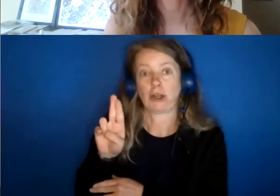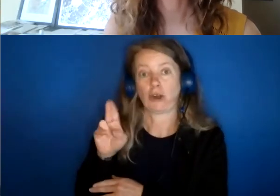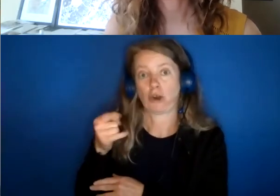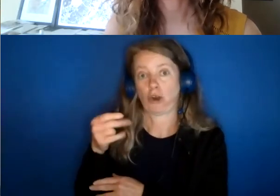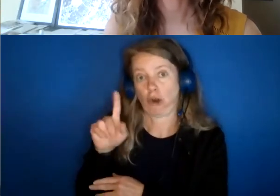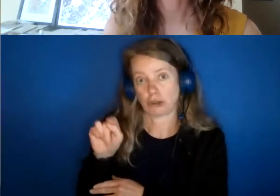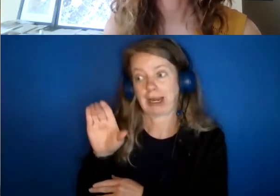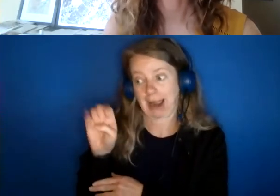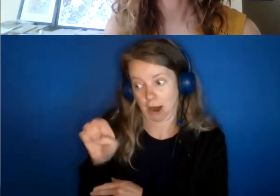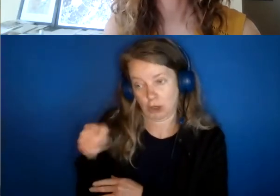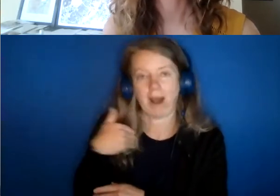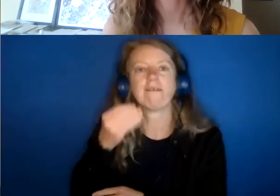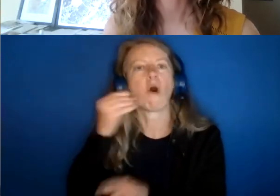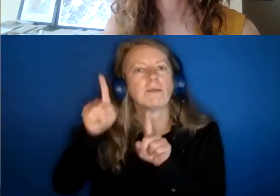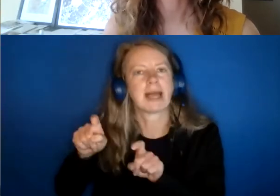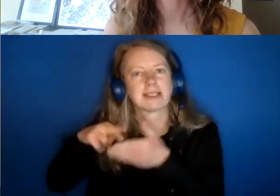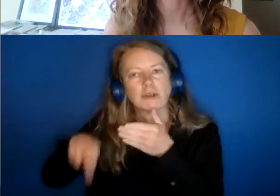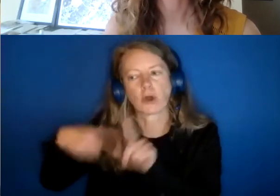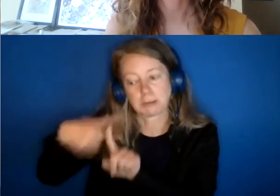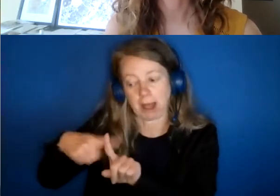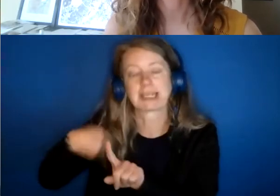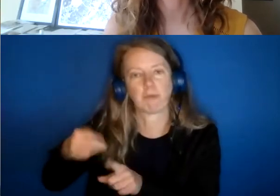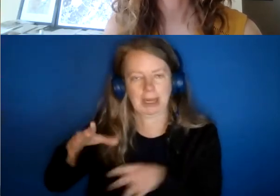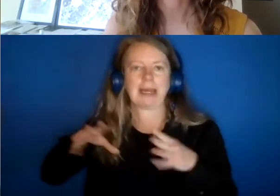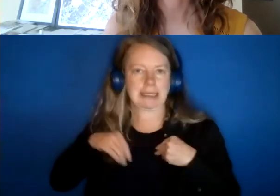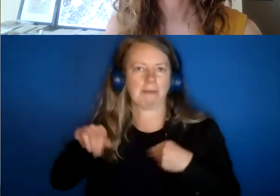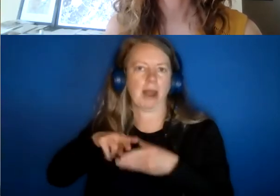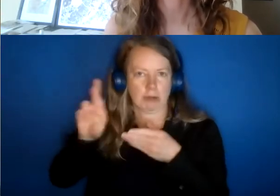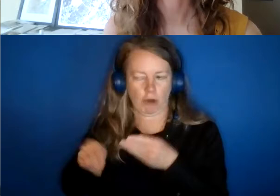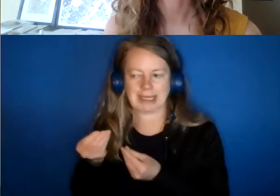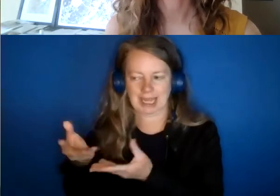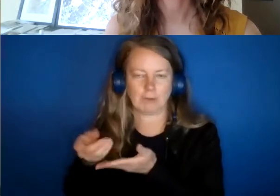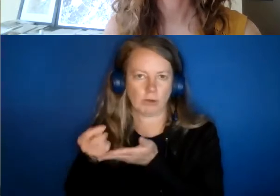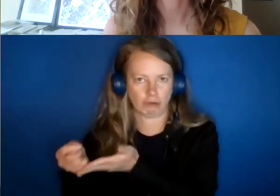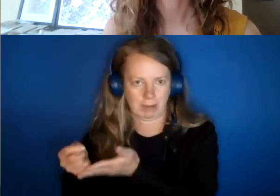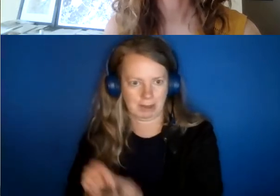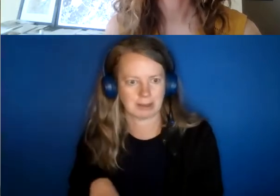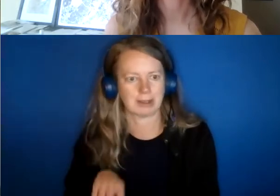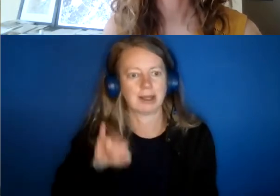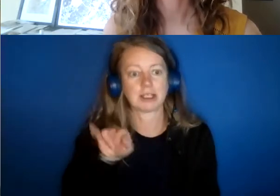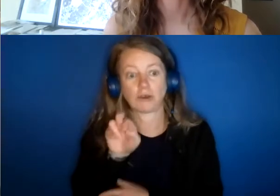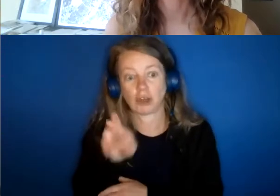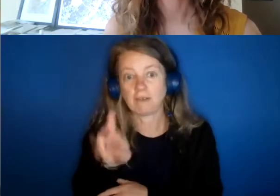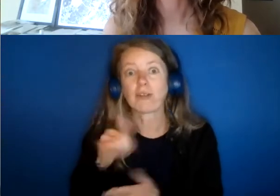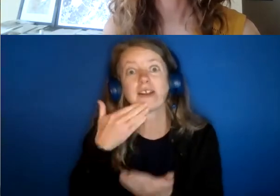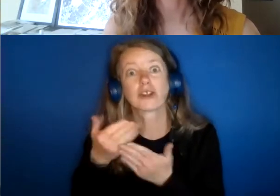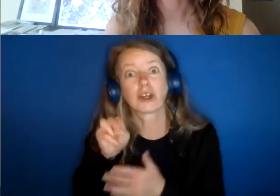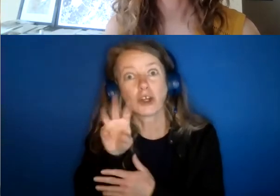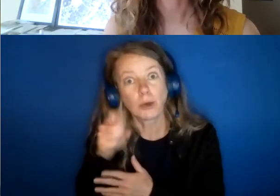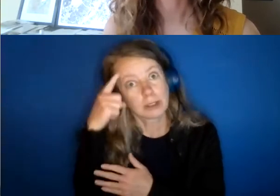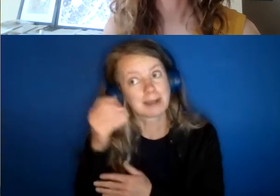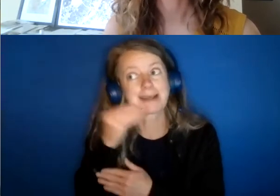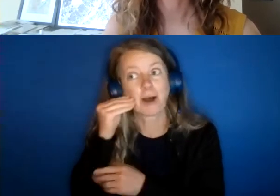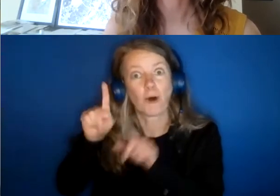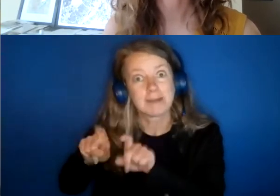and get you treated. And that's really good news, because as we know, home tests are much more available now, and many, like I myself, have